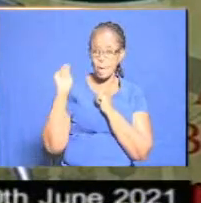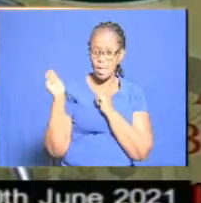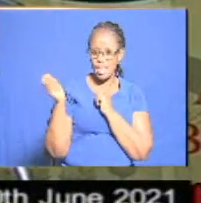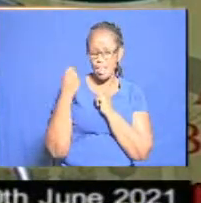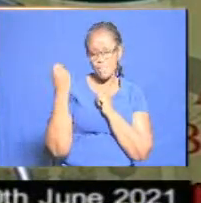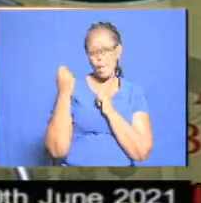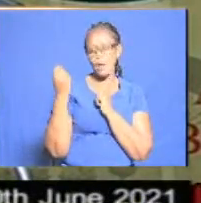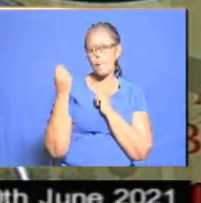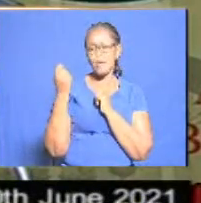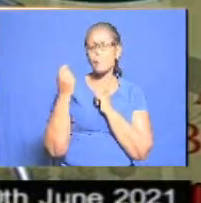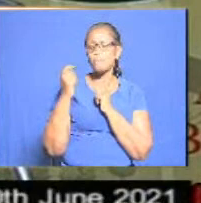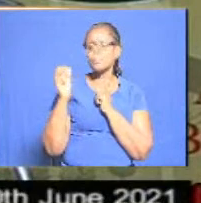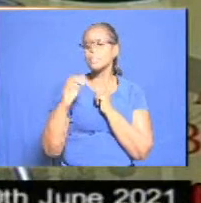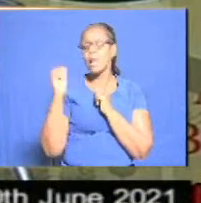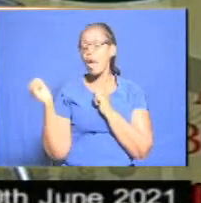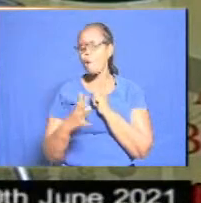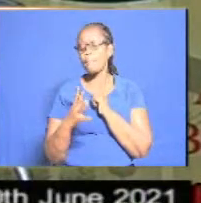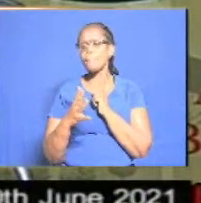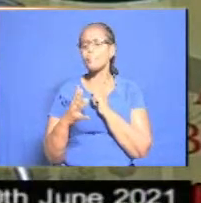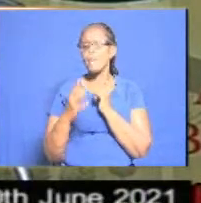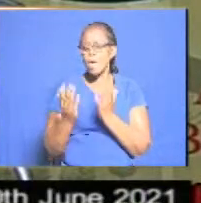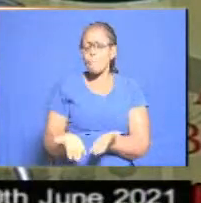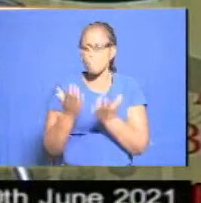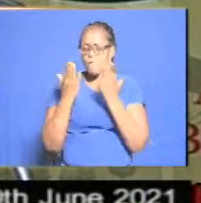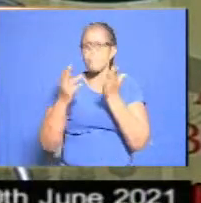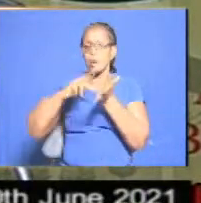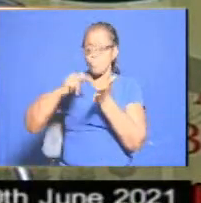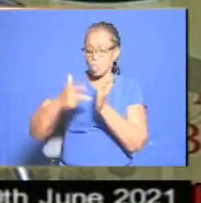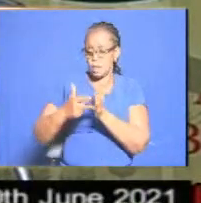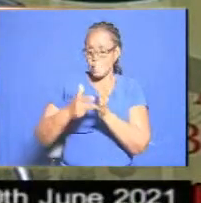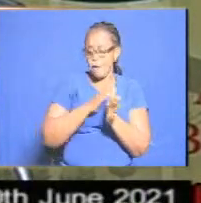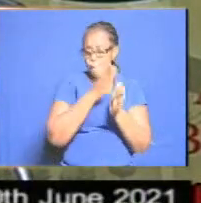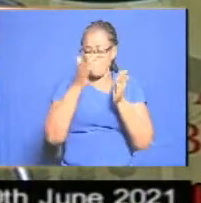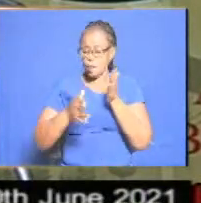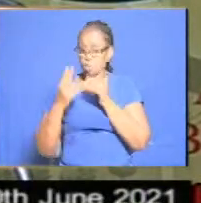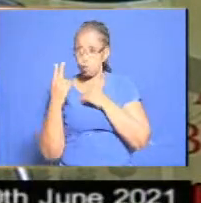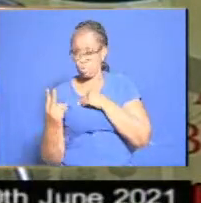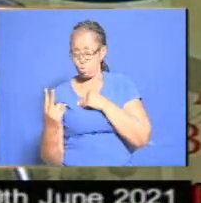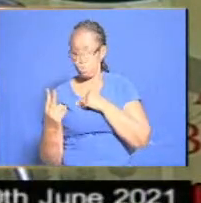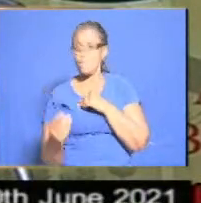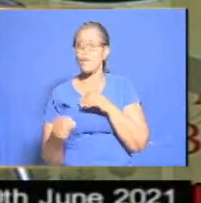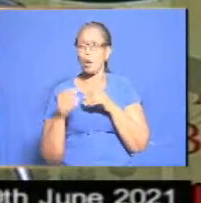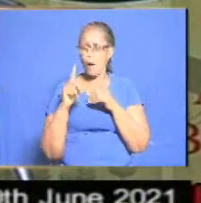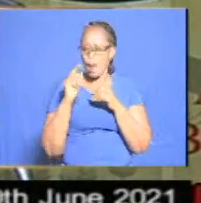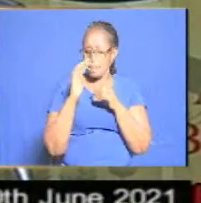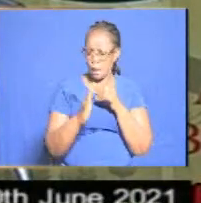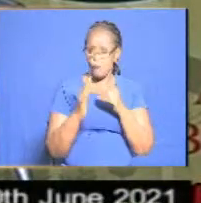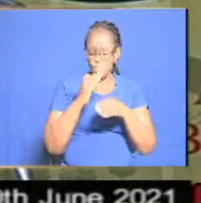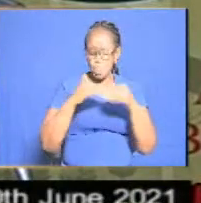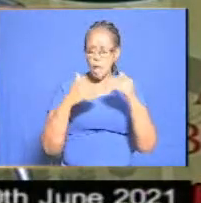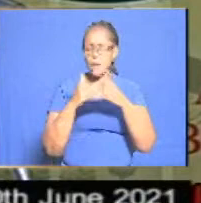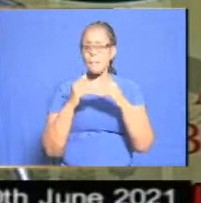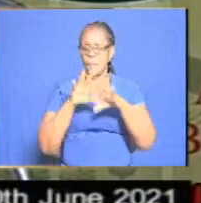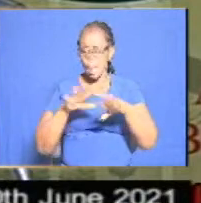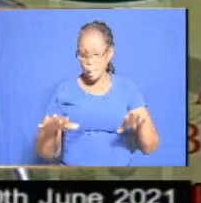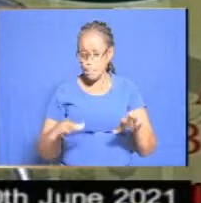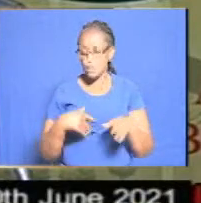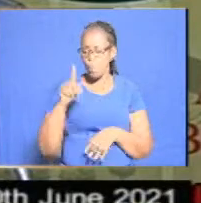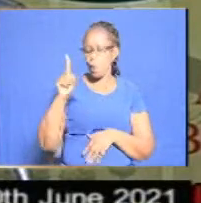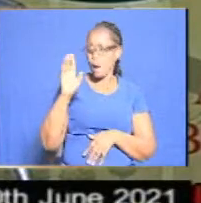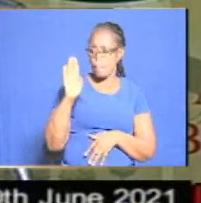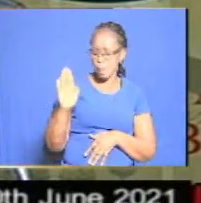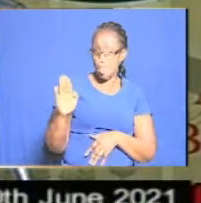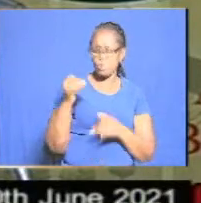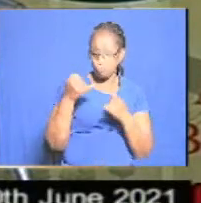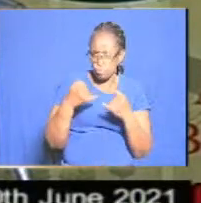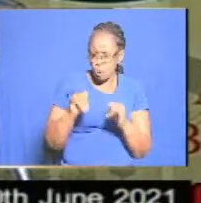Settlement Improvement Project Phase 2, ₱1 billion for construction of markets, ₱1 billion for maintenance